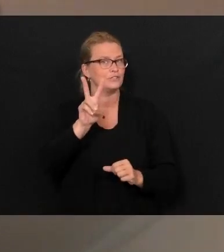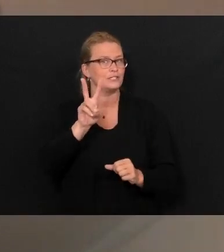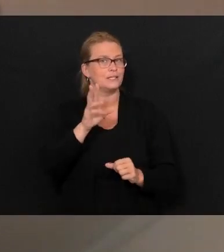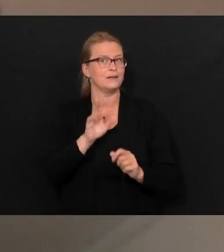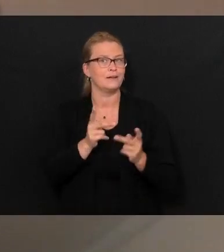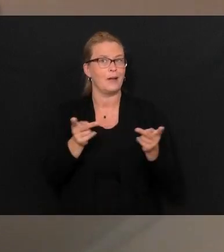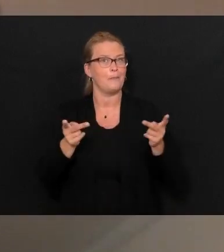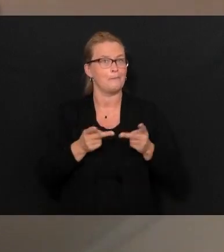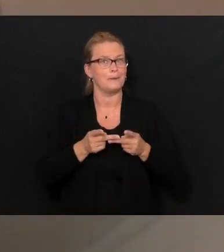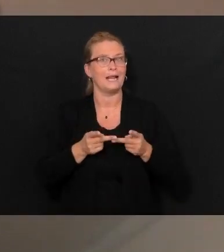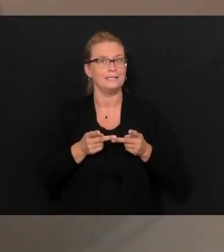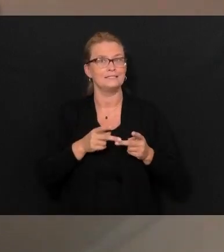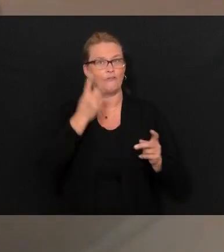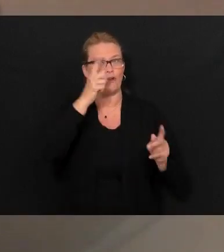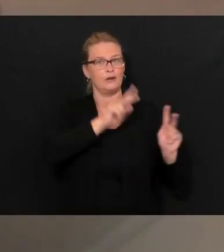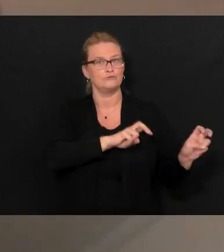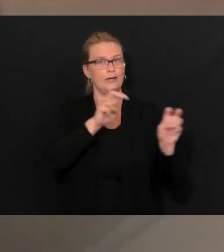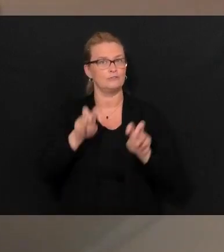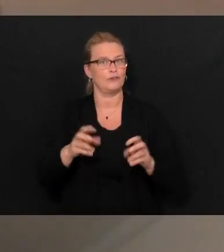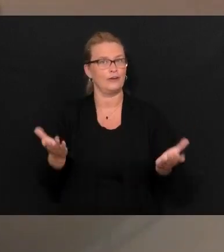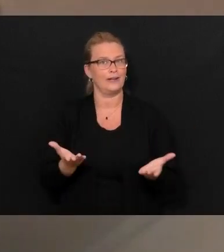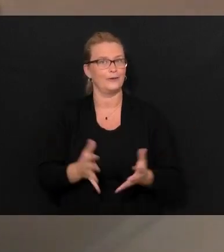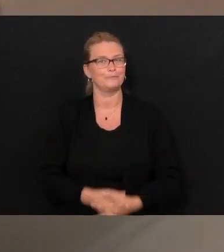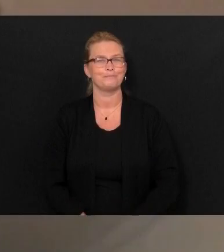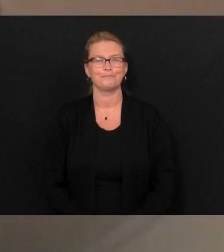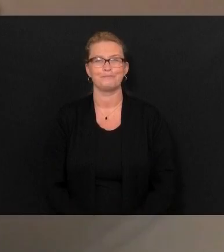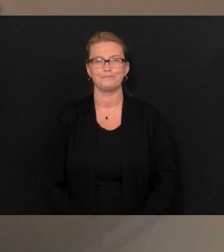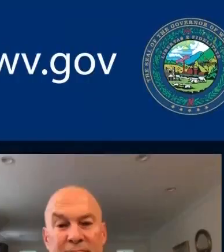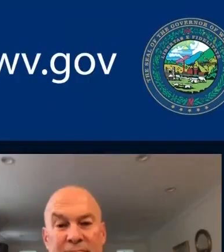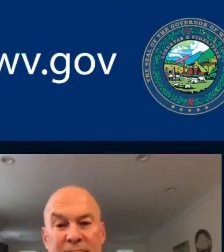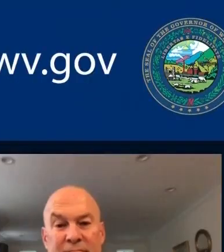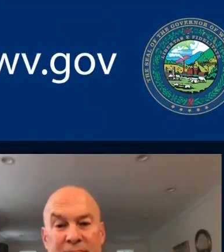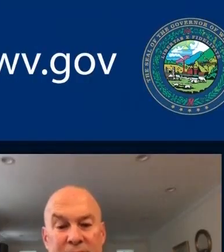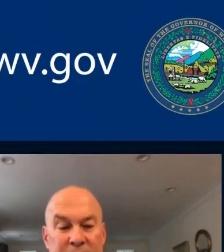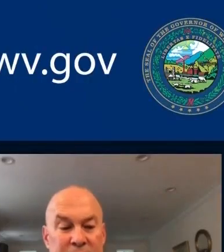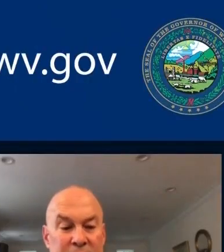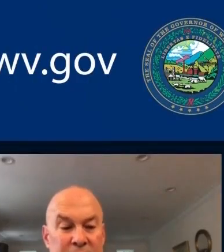many other states. So thank you so much. Thank you, Dr. Marsh. Next, we'll go